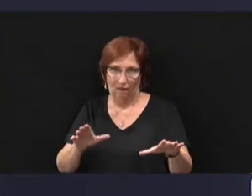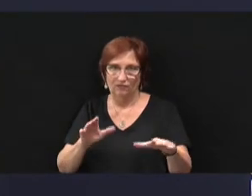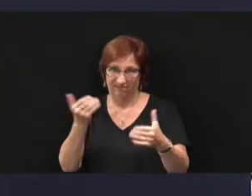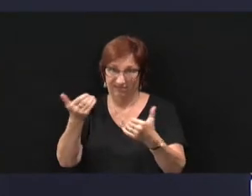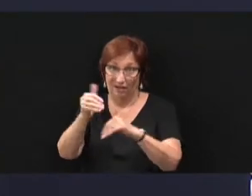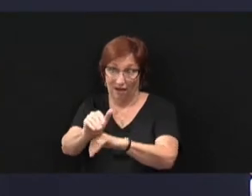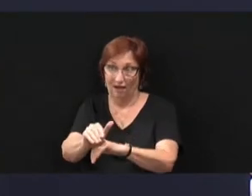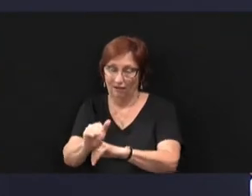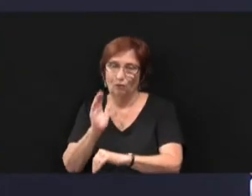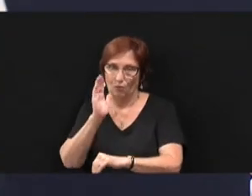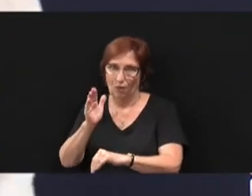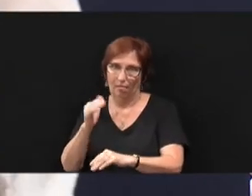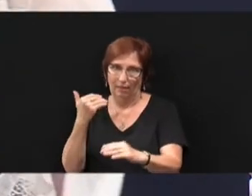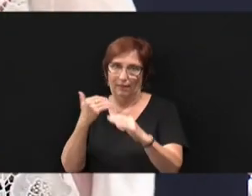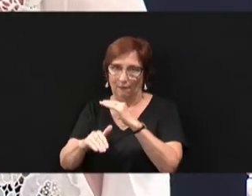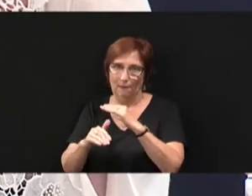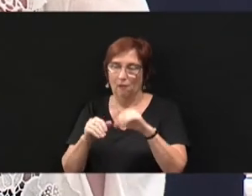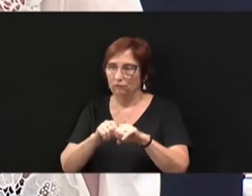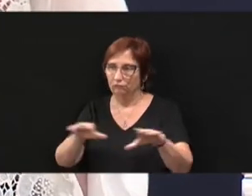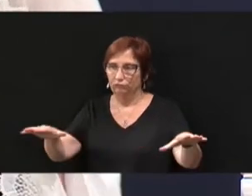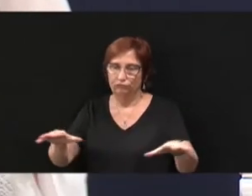tonight, as a matter of fact, okay?